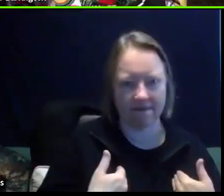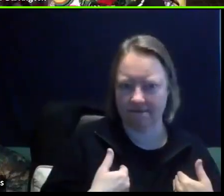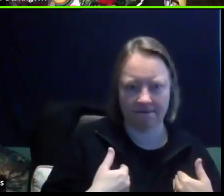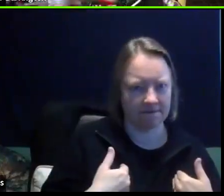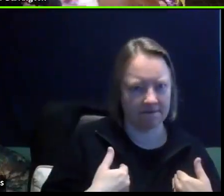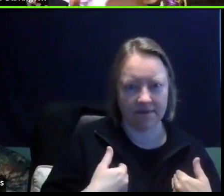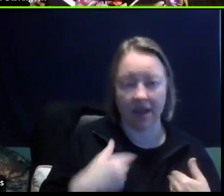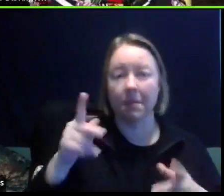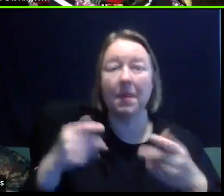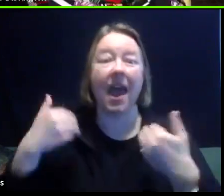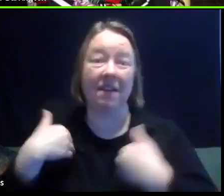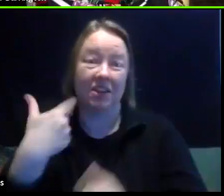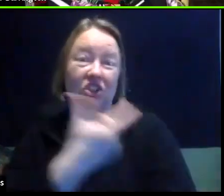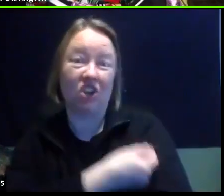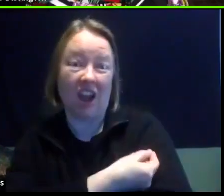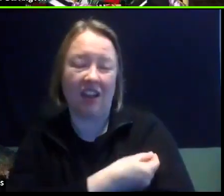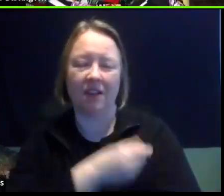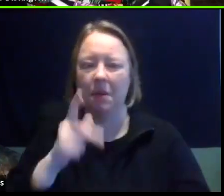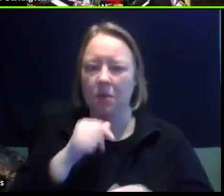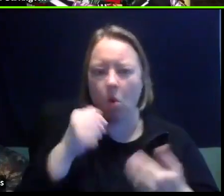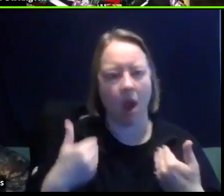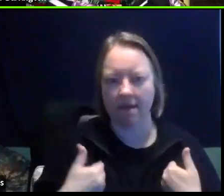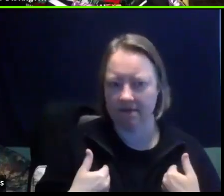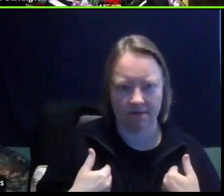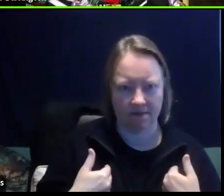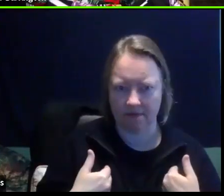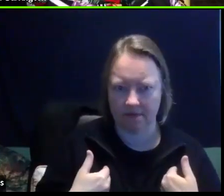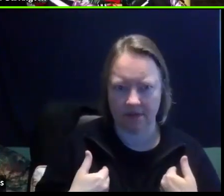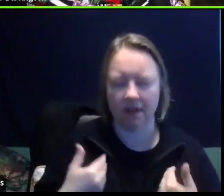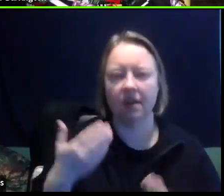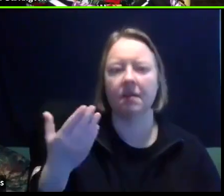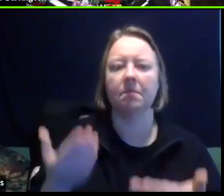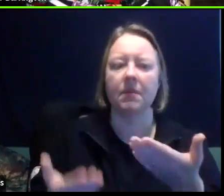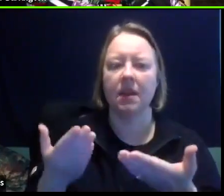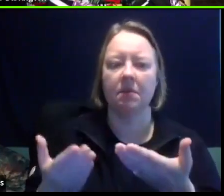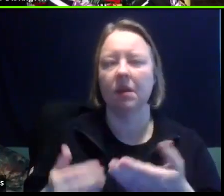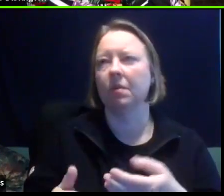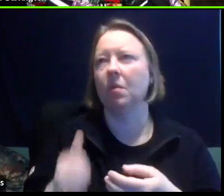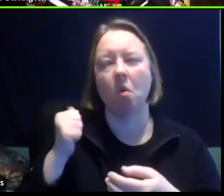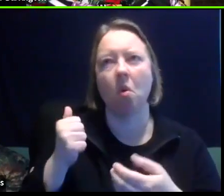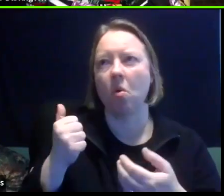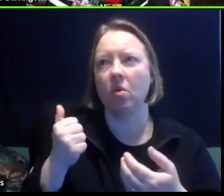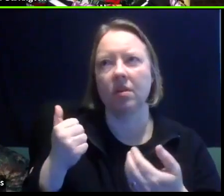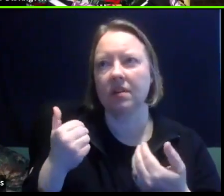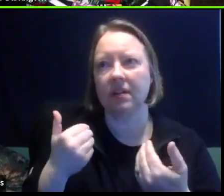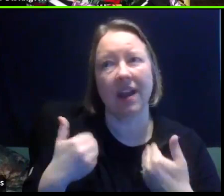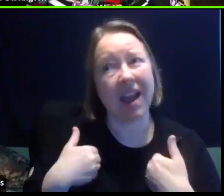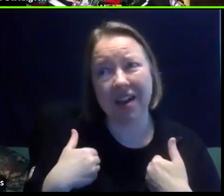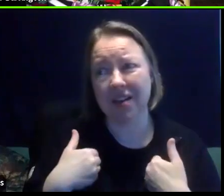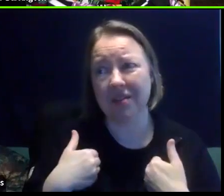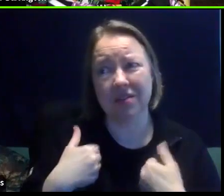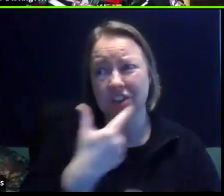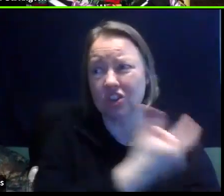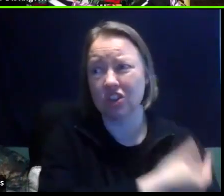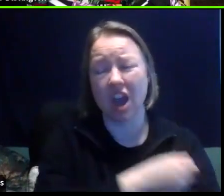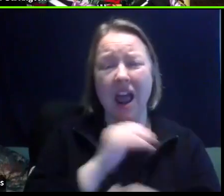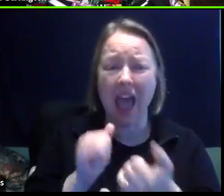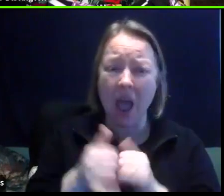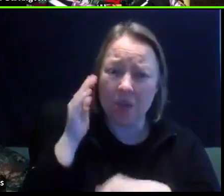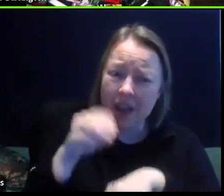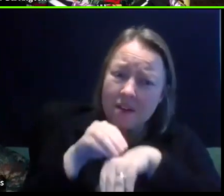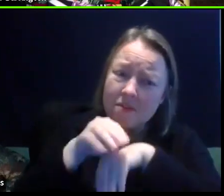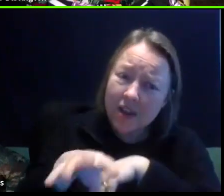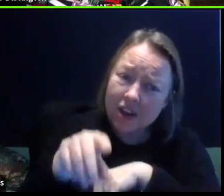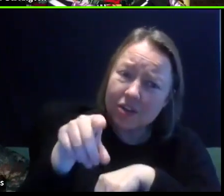and the have-nots, who cannot or maybe will not have it, and how that's going to affect you as